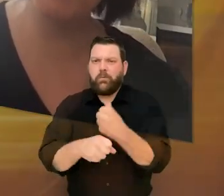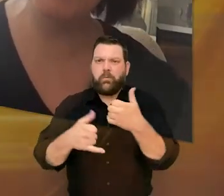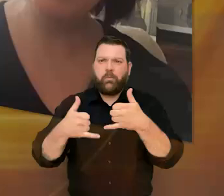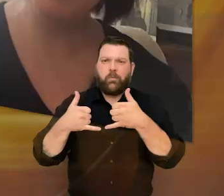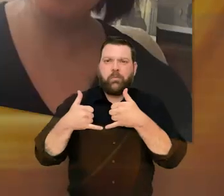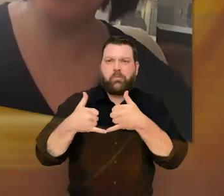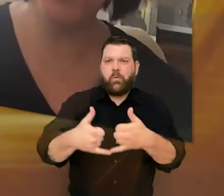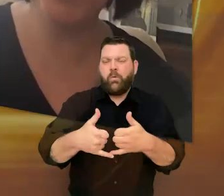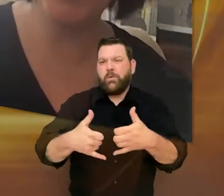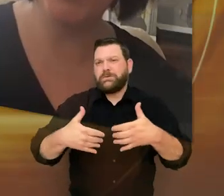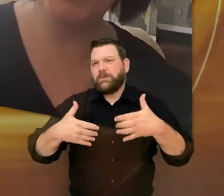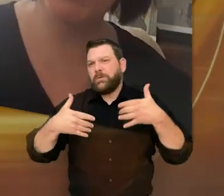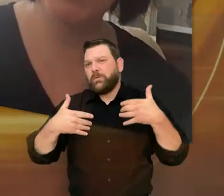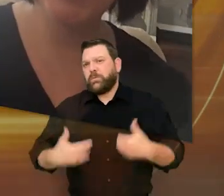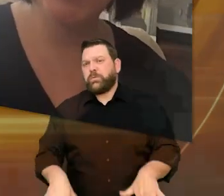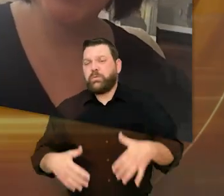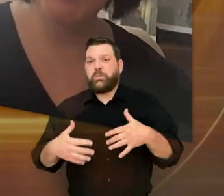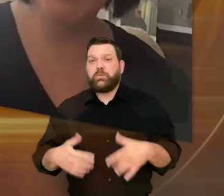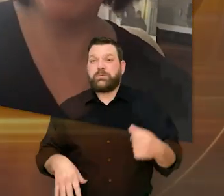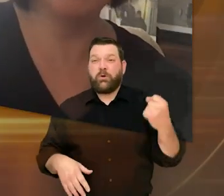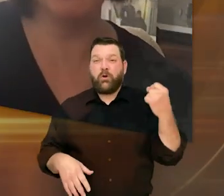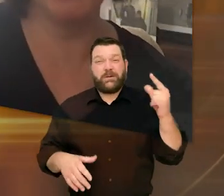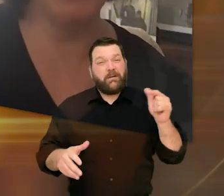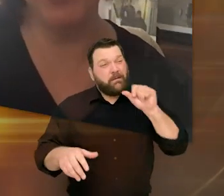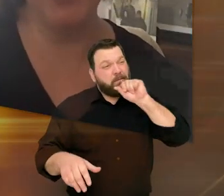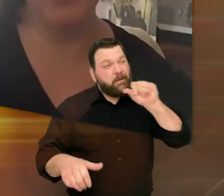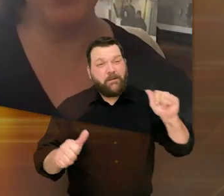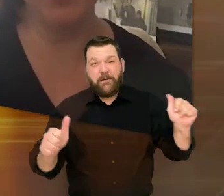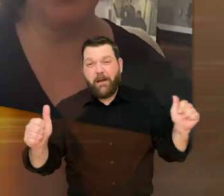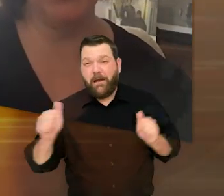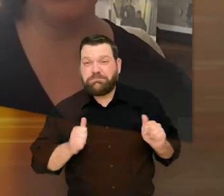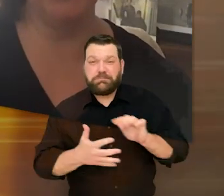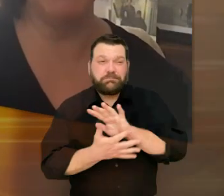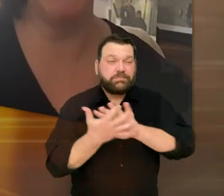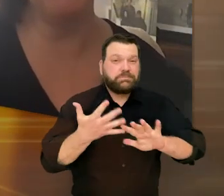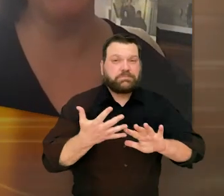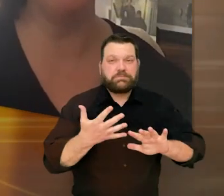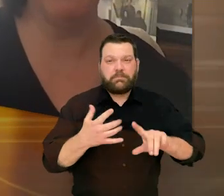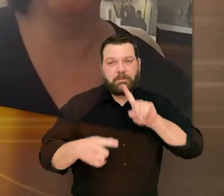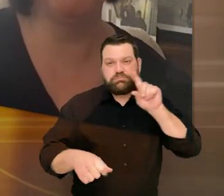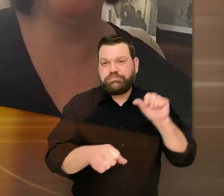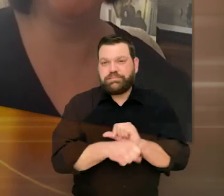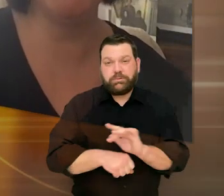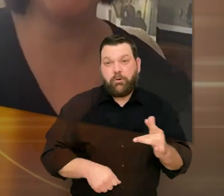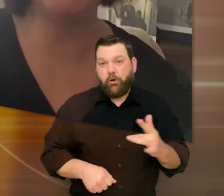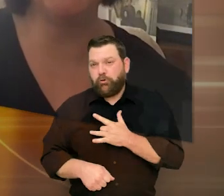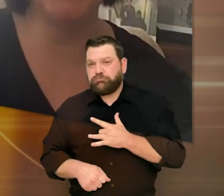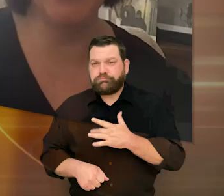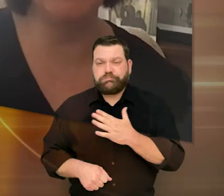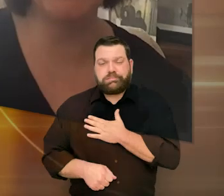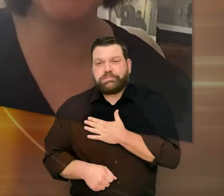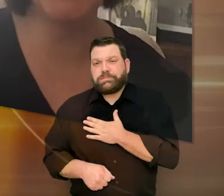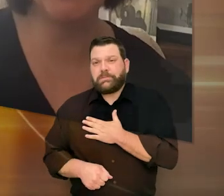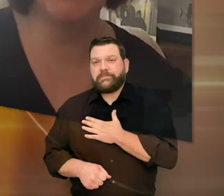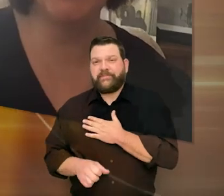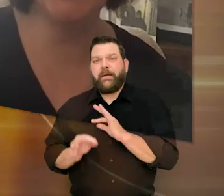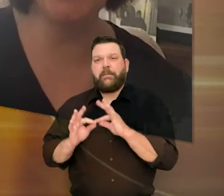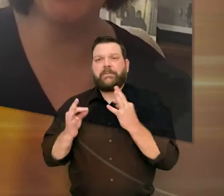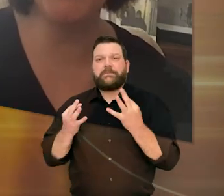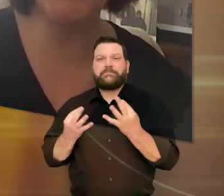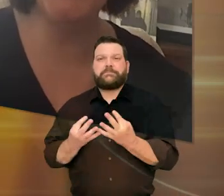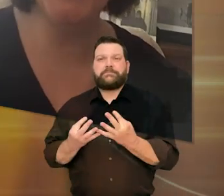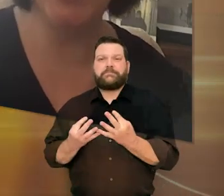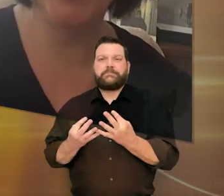as Bean in Love Song. His heart's core, his greatest joy was his family, his son, Alex,